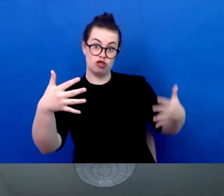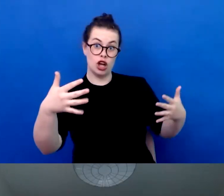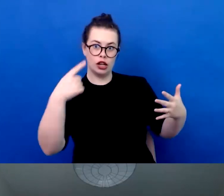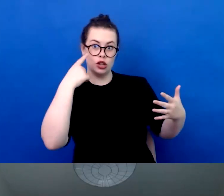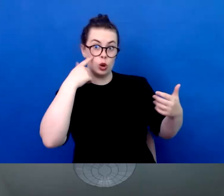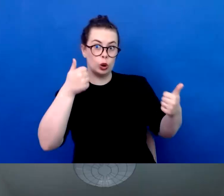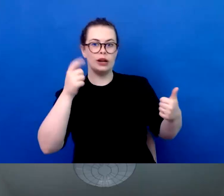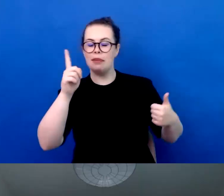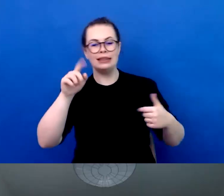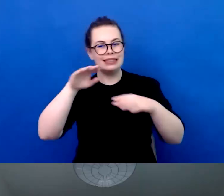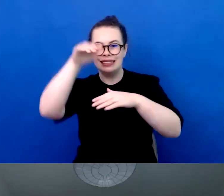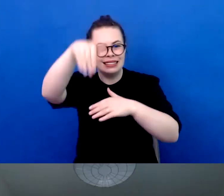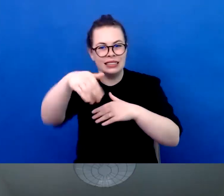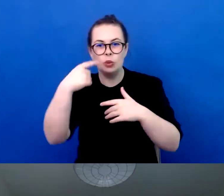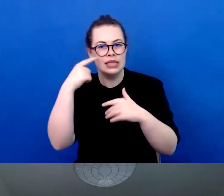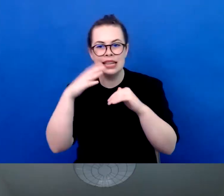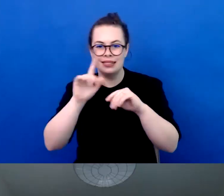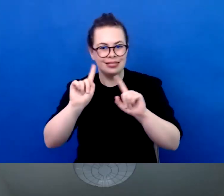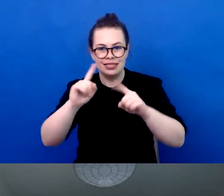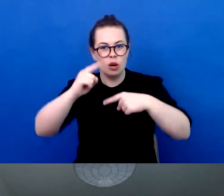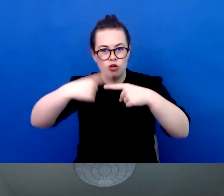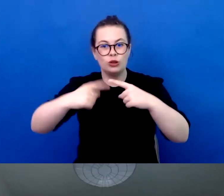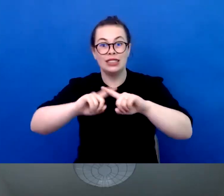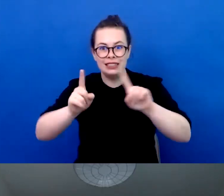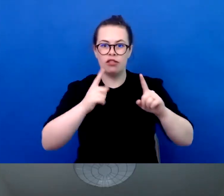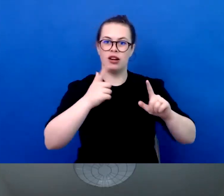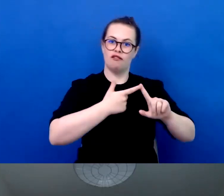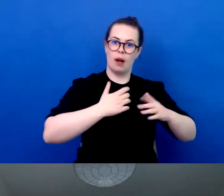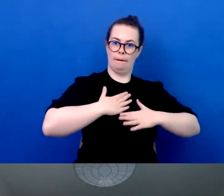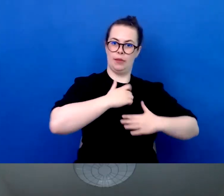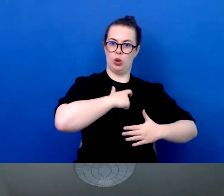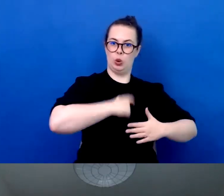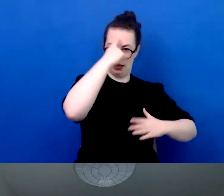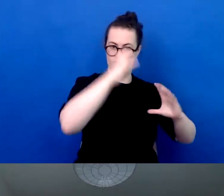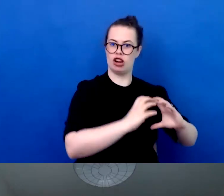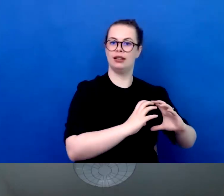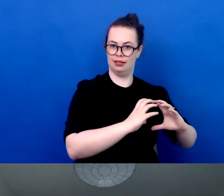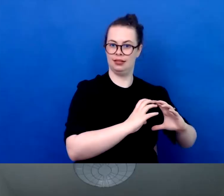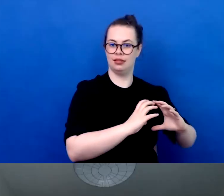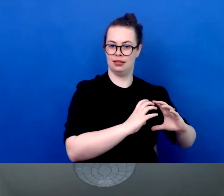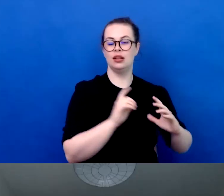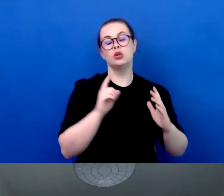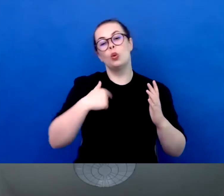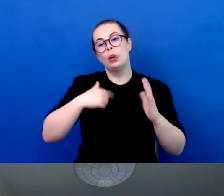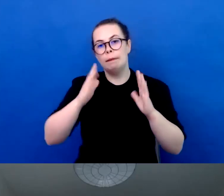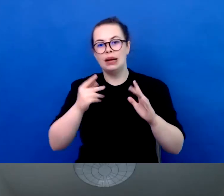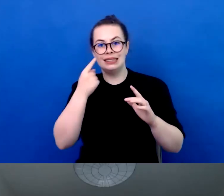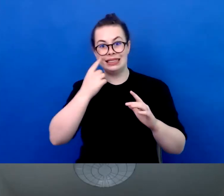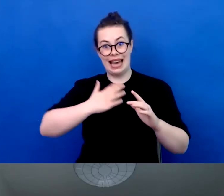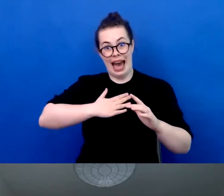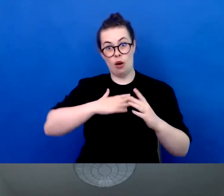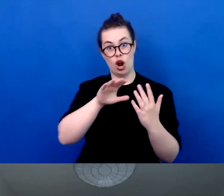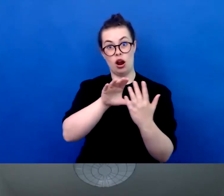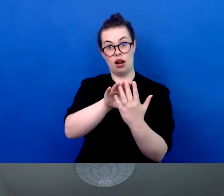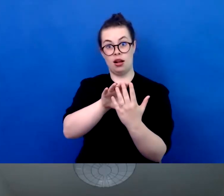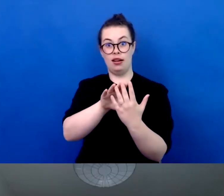classification, but we need to have versions of the model in which the task is different, in